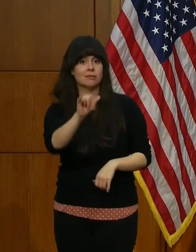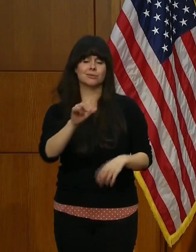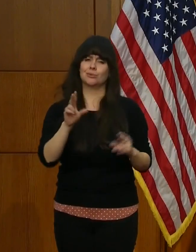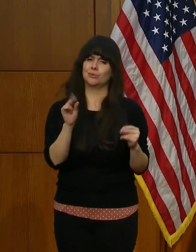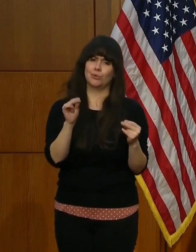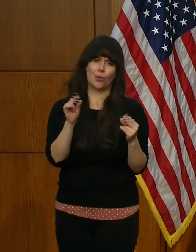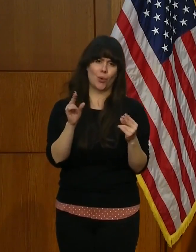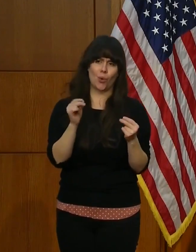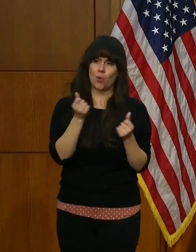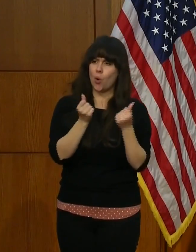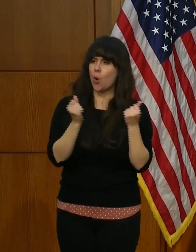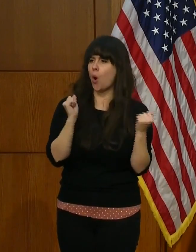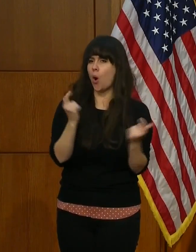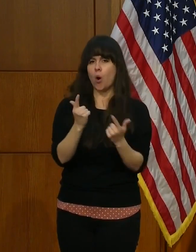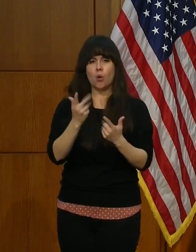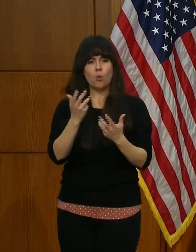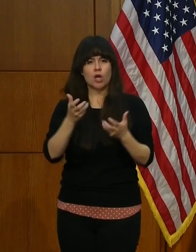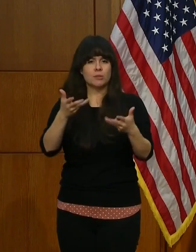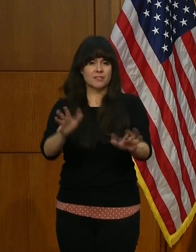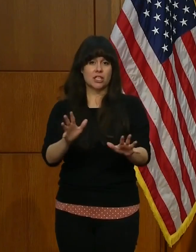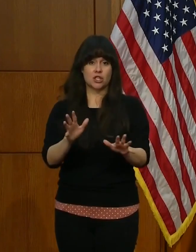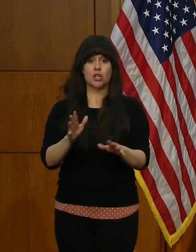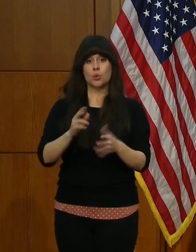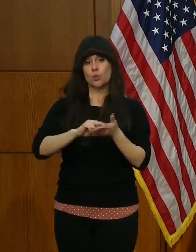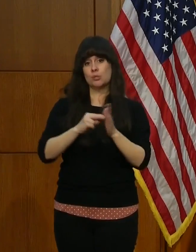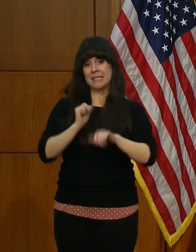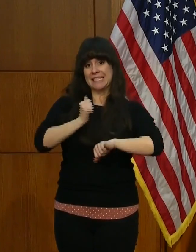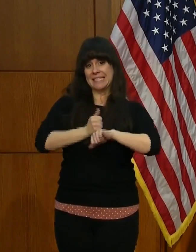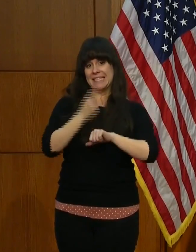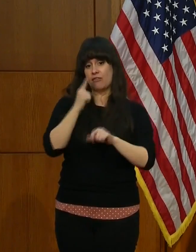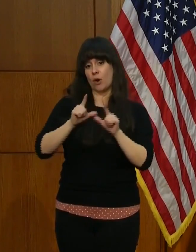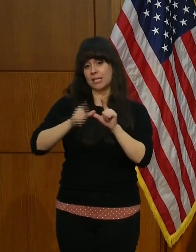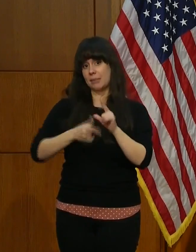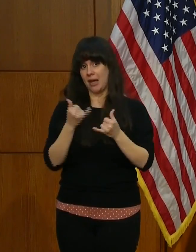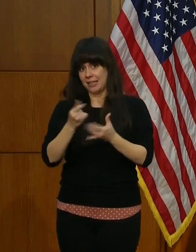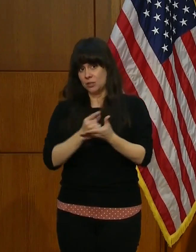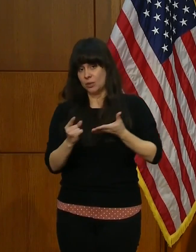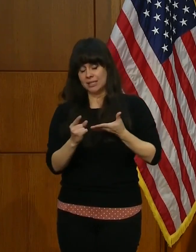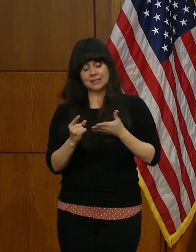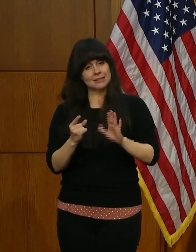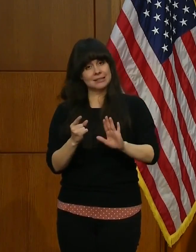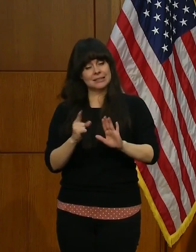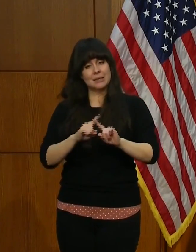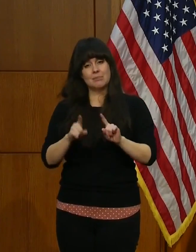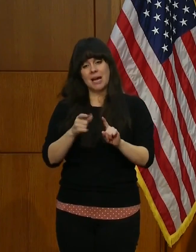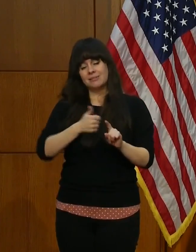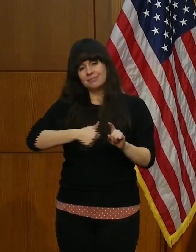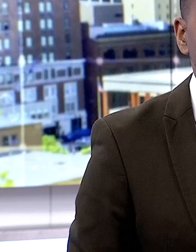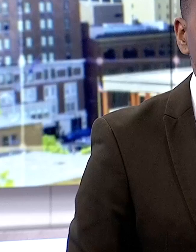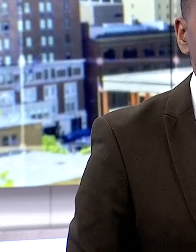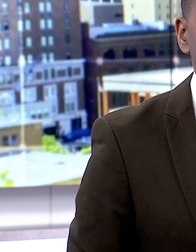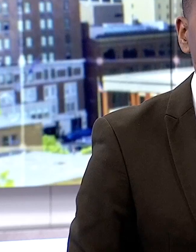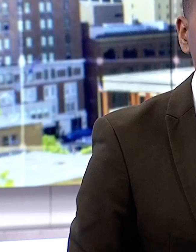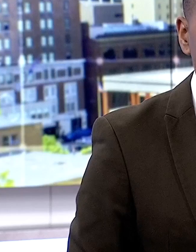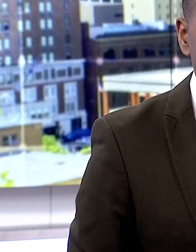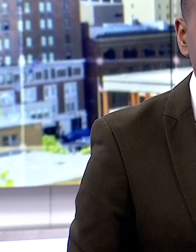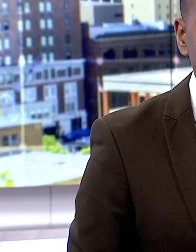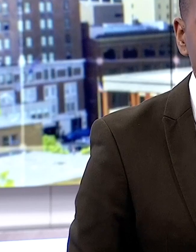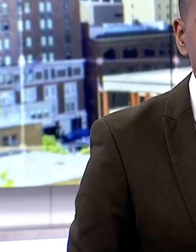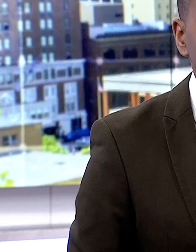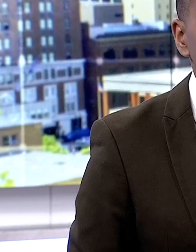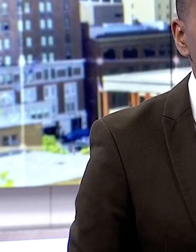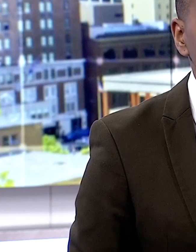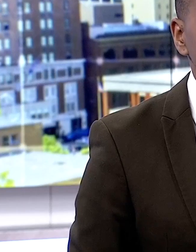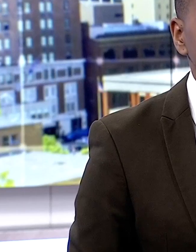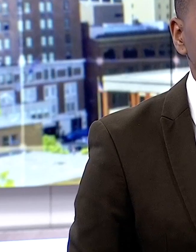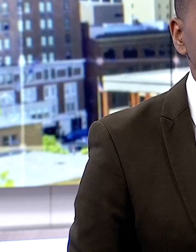set to expire this week. But we need to keep them in place a while longer. It was a game of politics